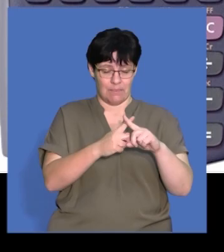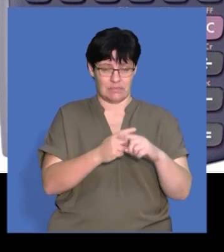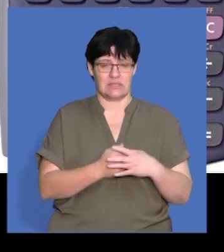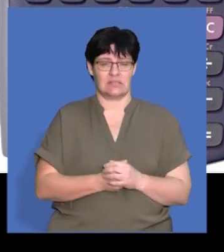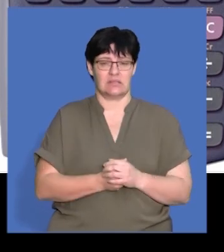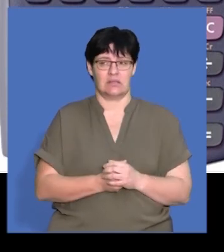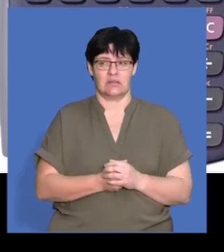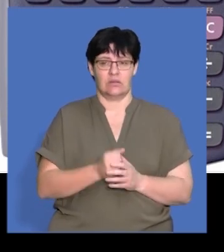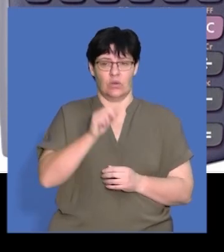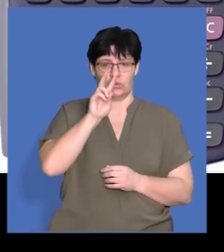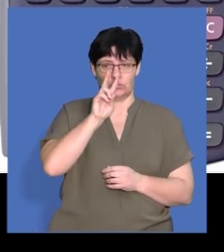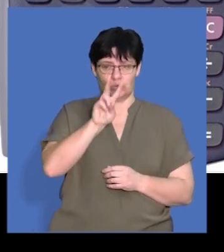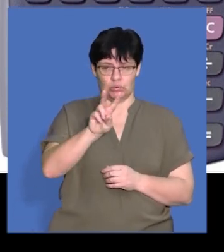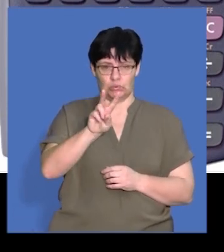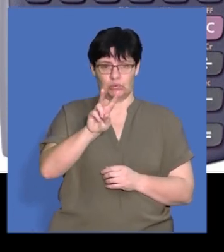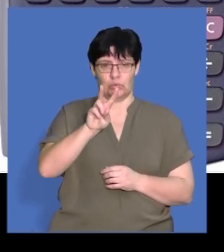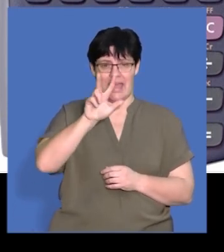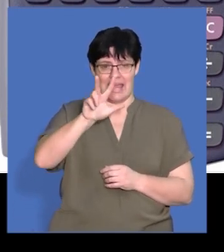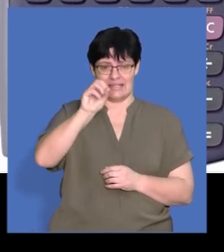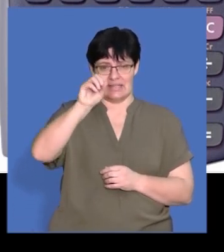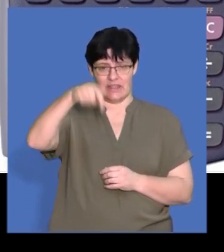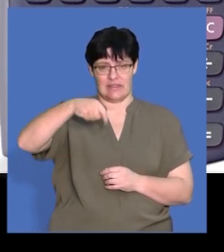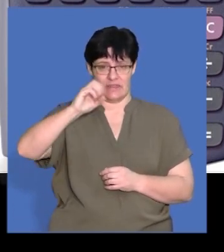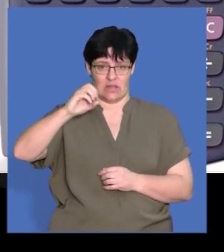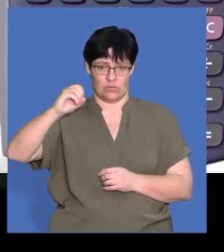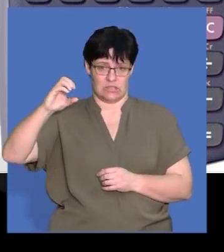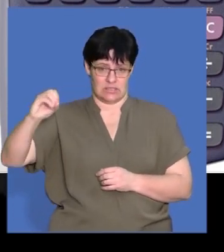that by 280,000.